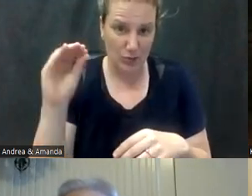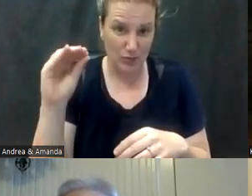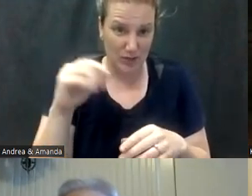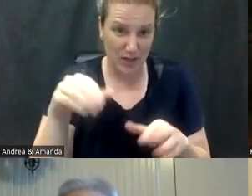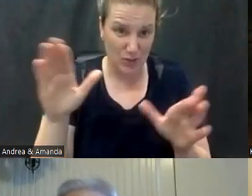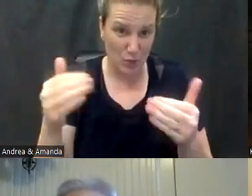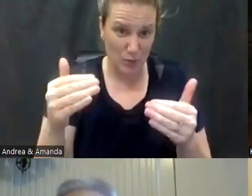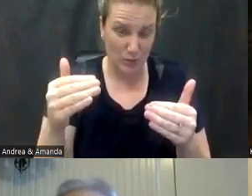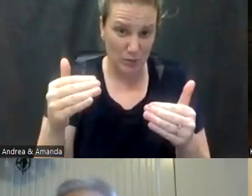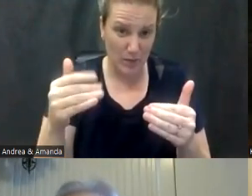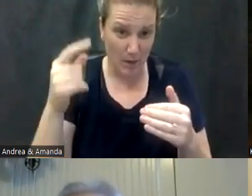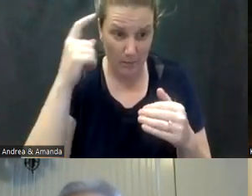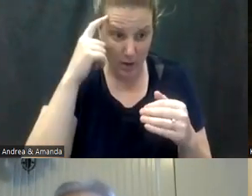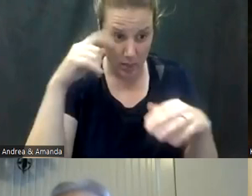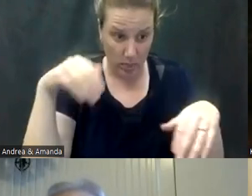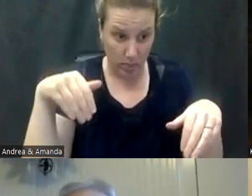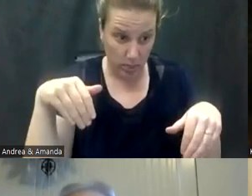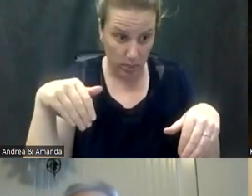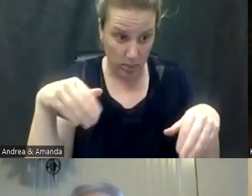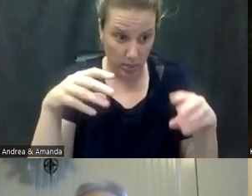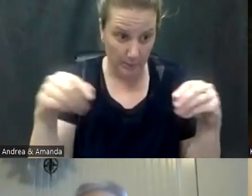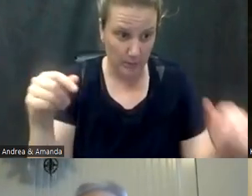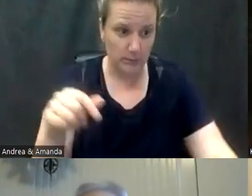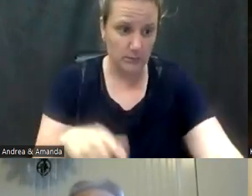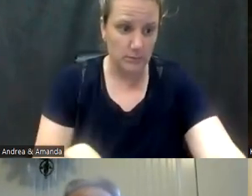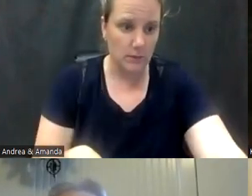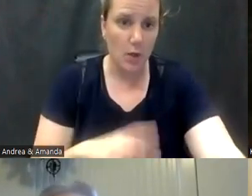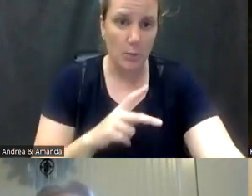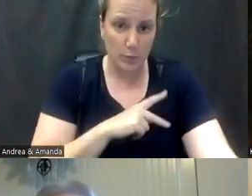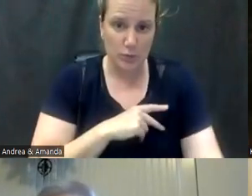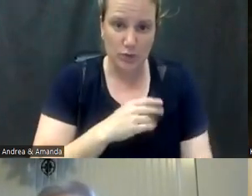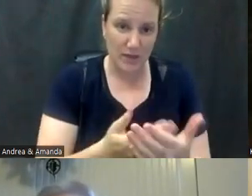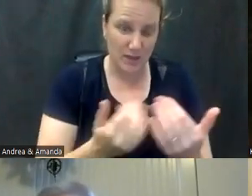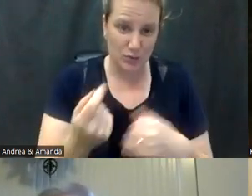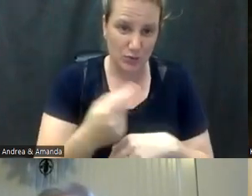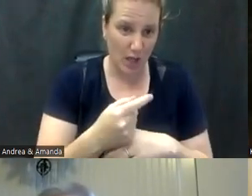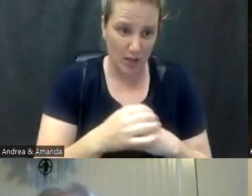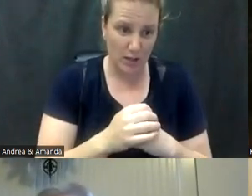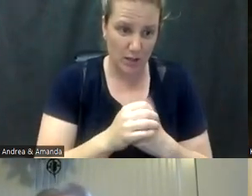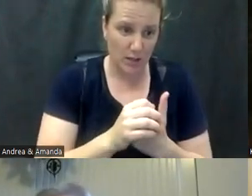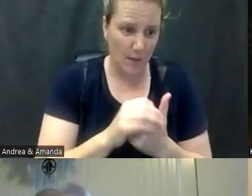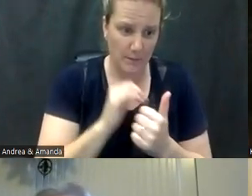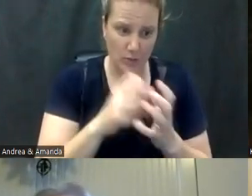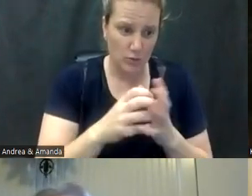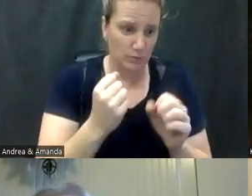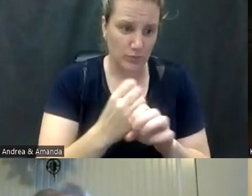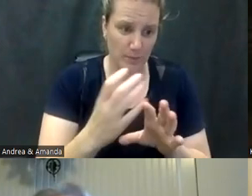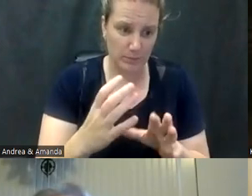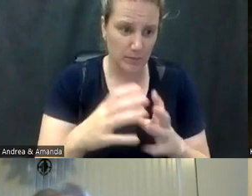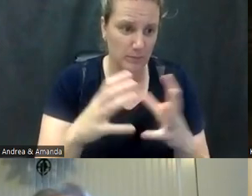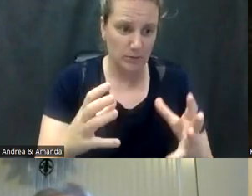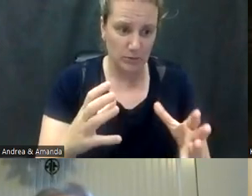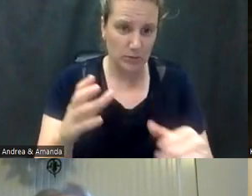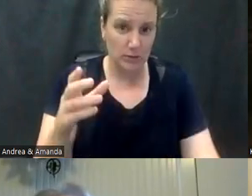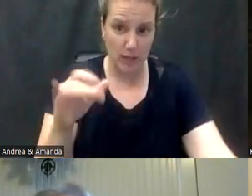in. So my brain's a little melted. I had to deal with some personal stuff today, so I didn't do as much preparation as Commissioner Iona